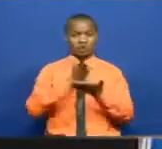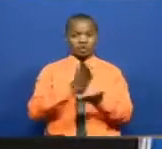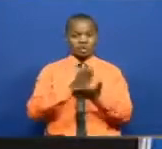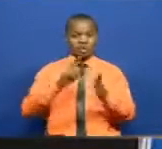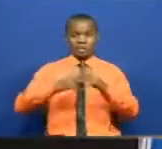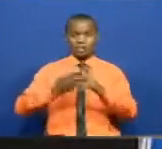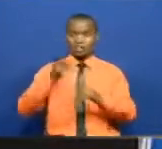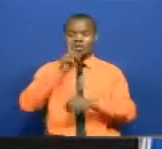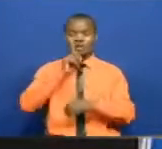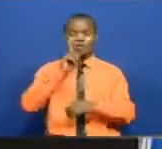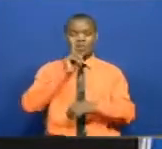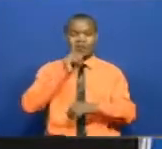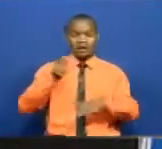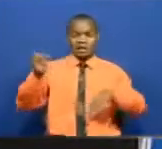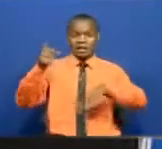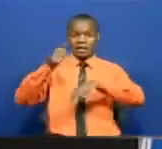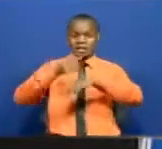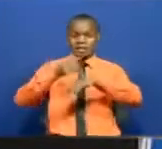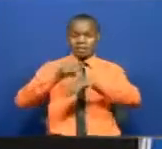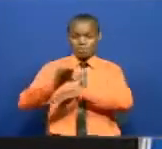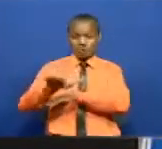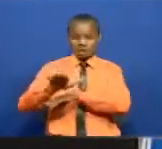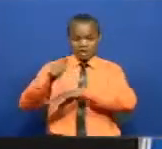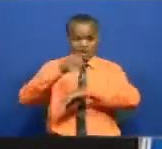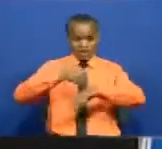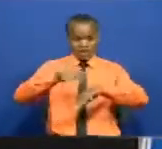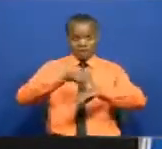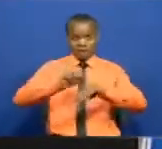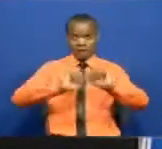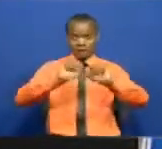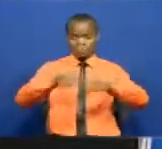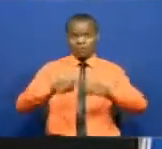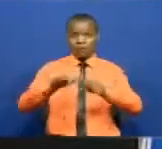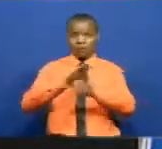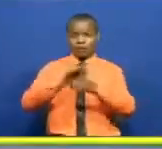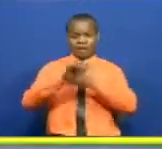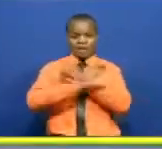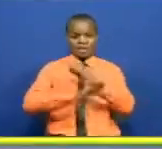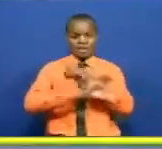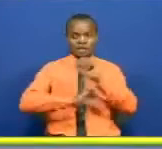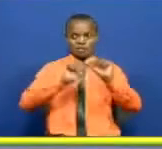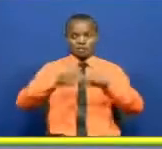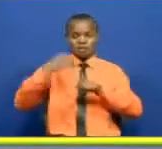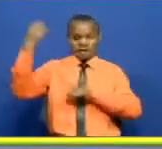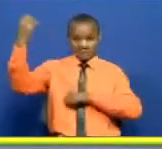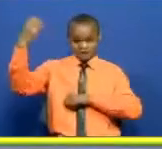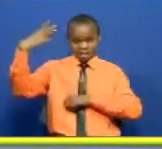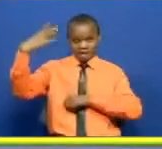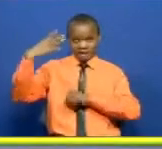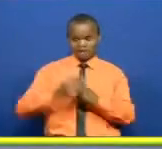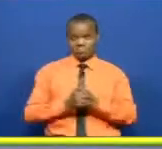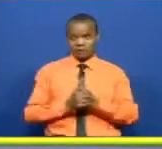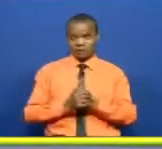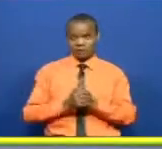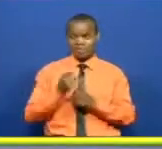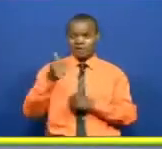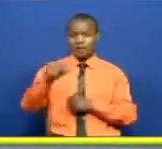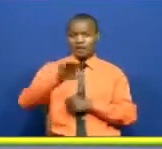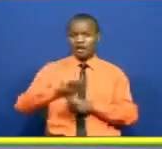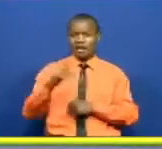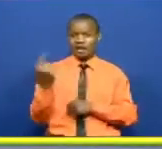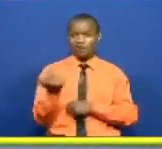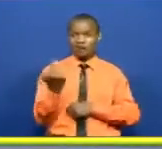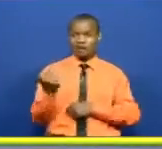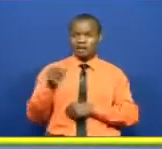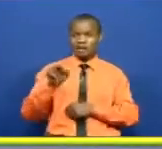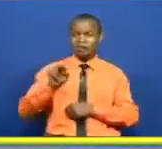tomorrow, especially during the morning hours, the whole country will experience sunny conditions, save for a few areas over